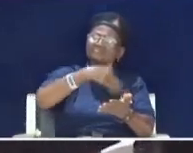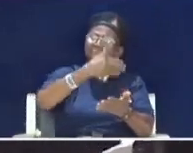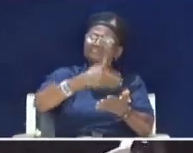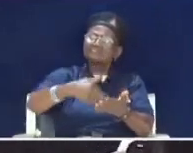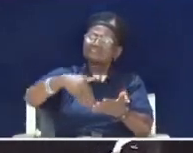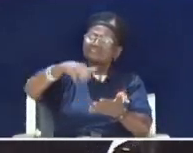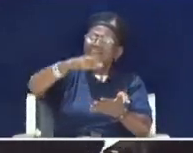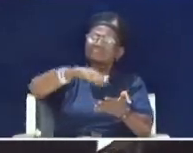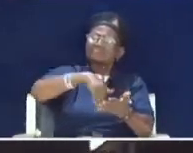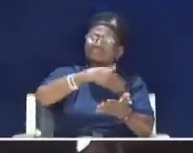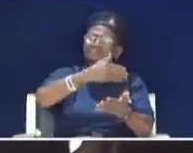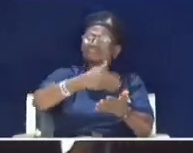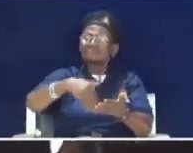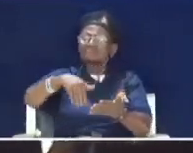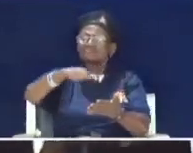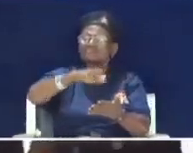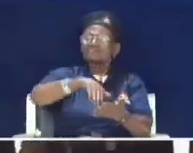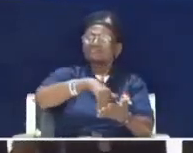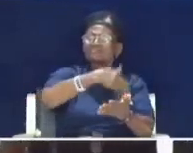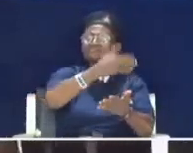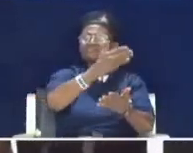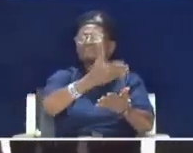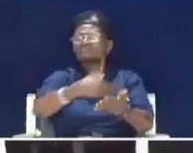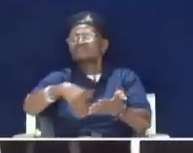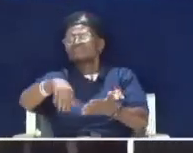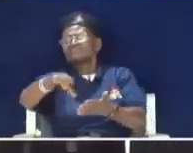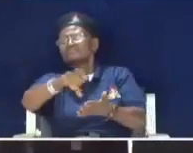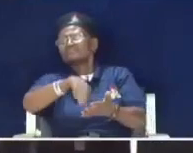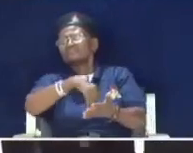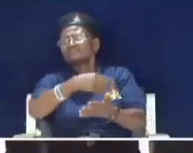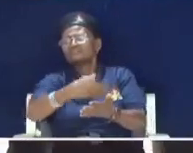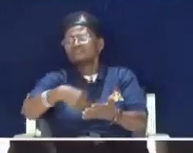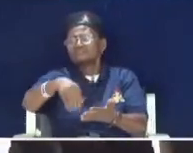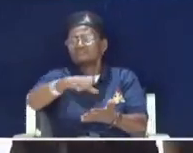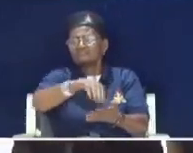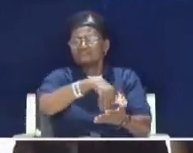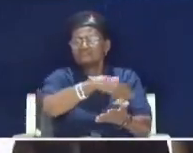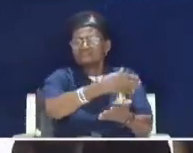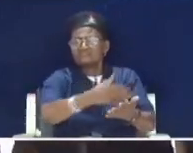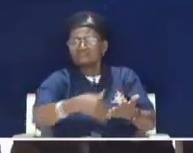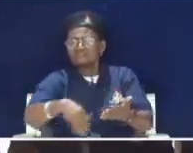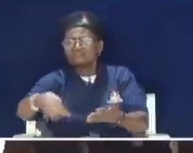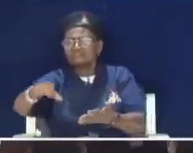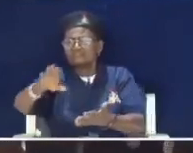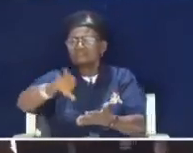who rules wind and waters is bound by you.